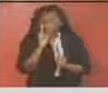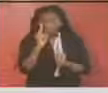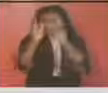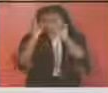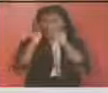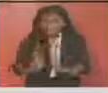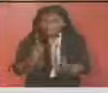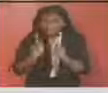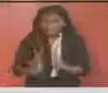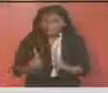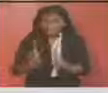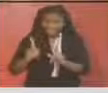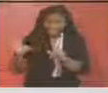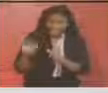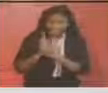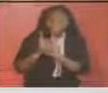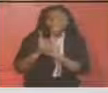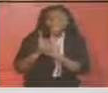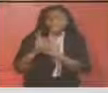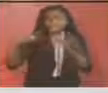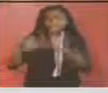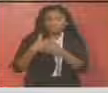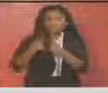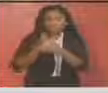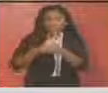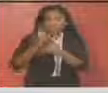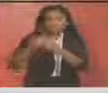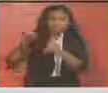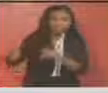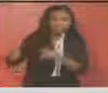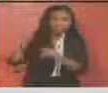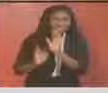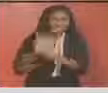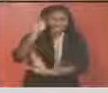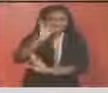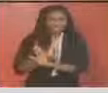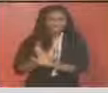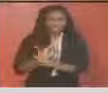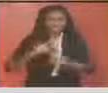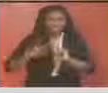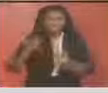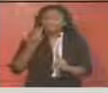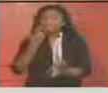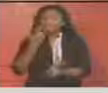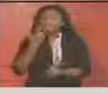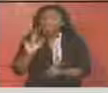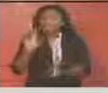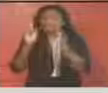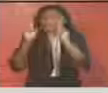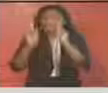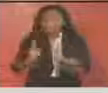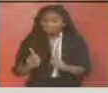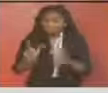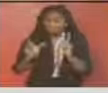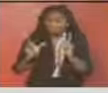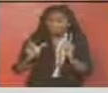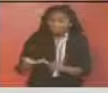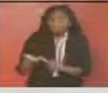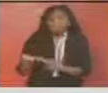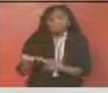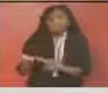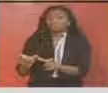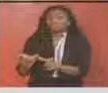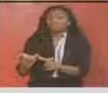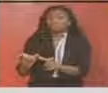the UK variant, and that was reported in January, and thankfully that was in a quarantined individual and not in the